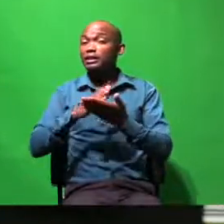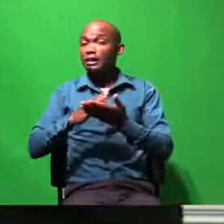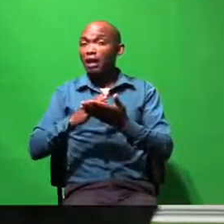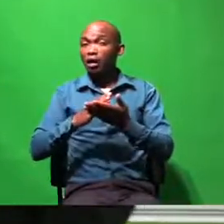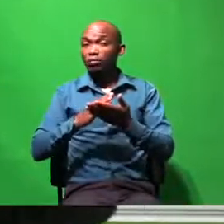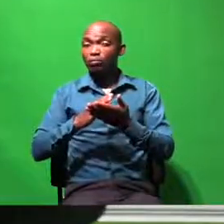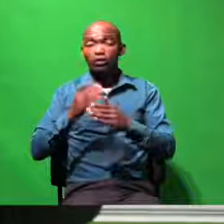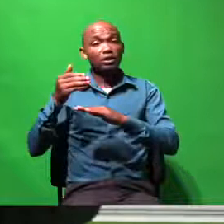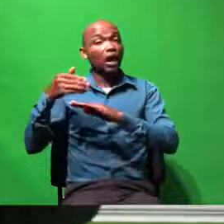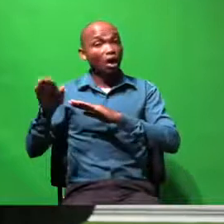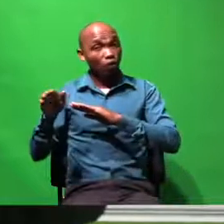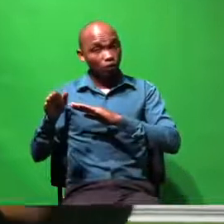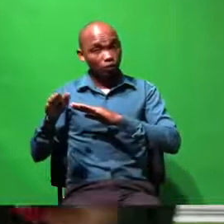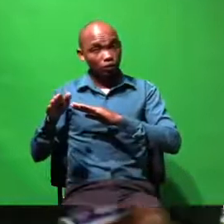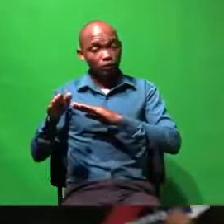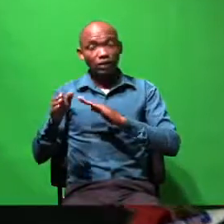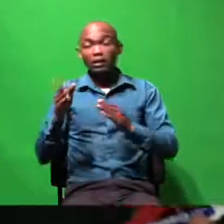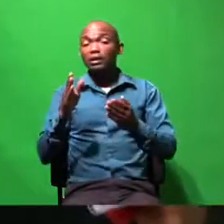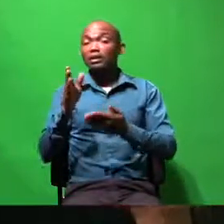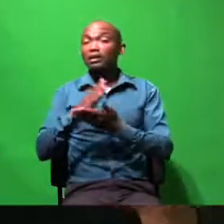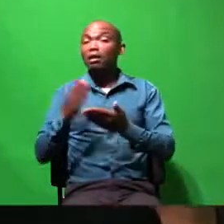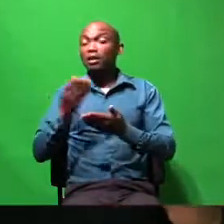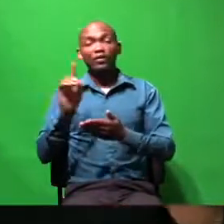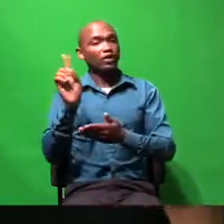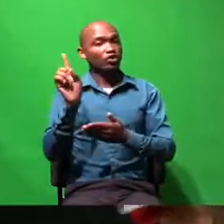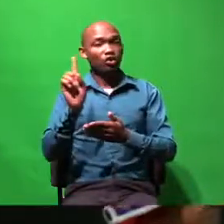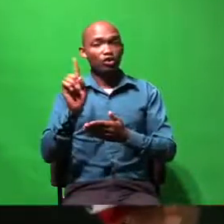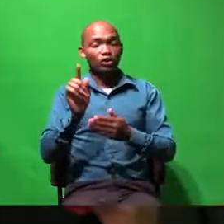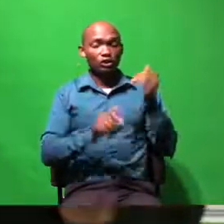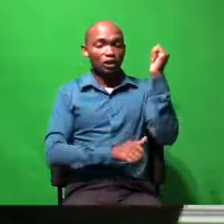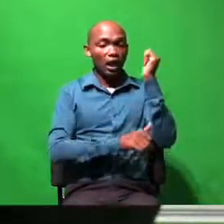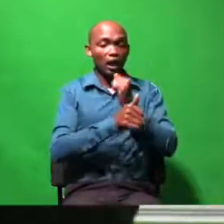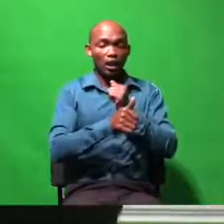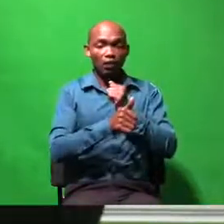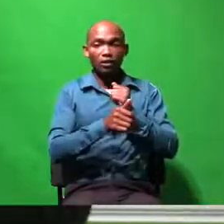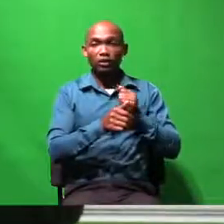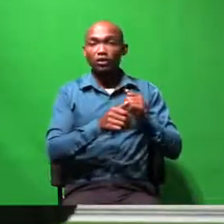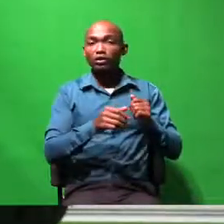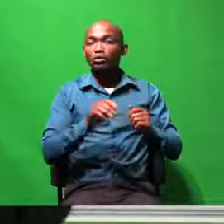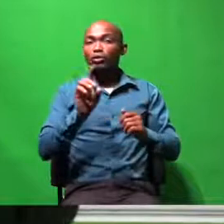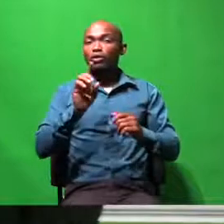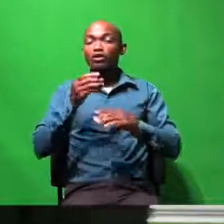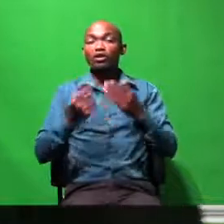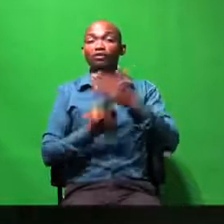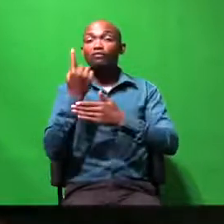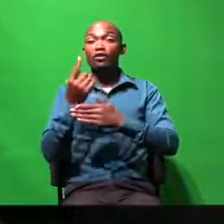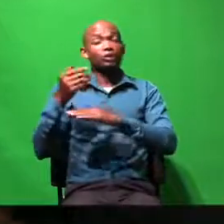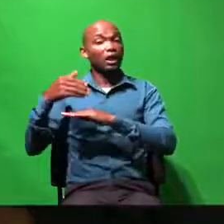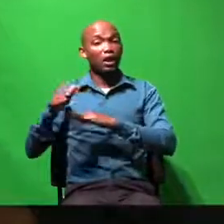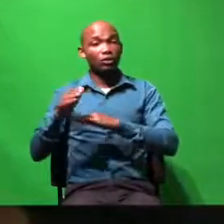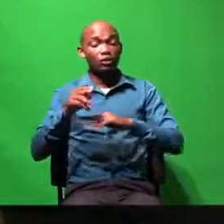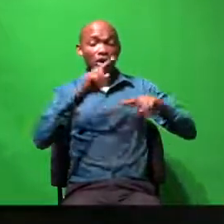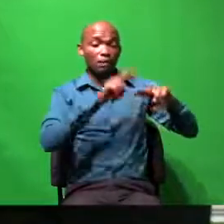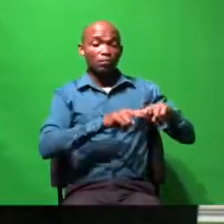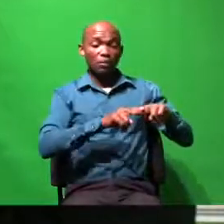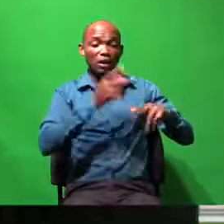will diffuse out, while others will not allow it to diffuse out, will remain